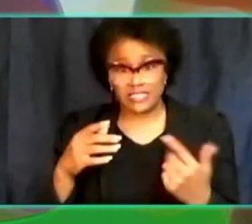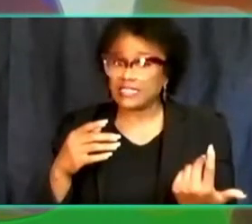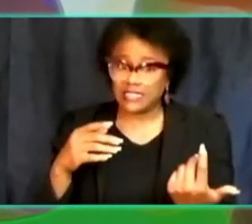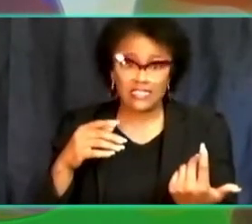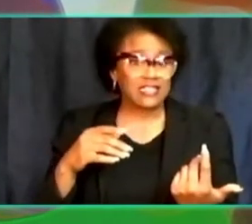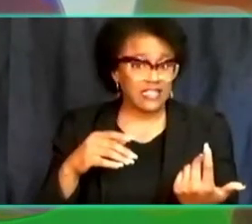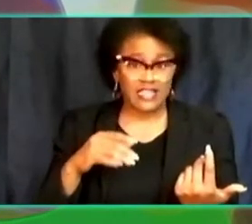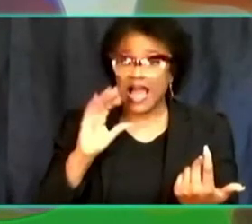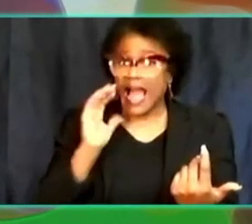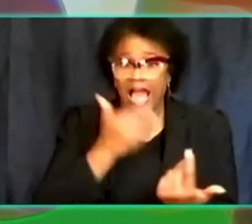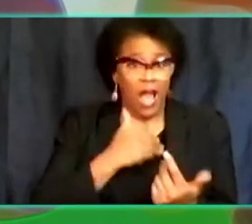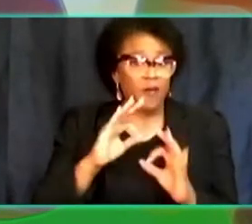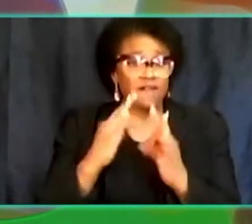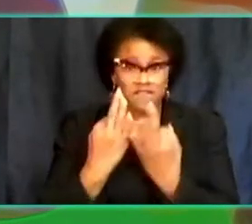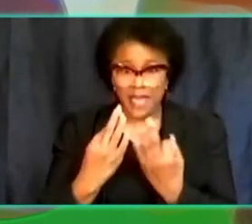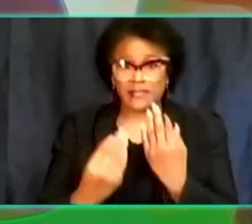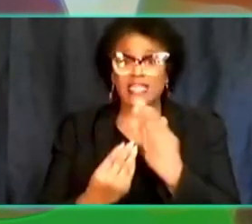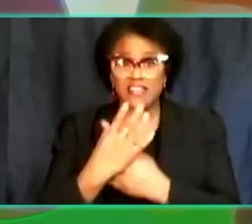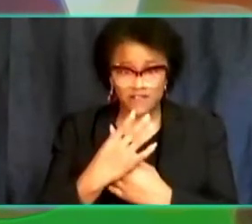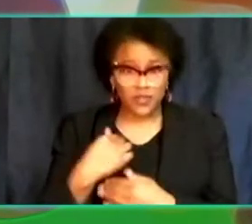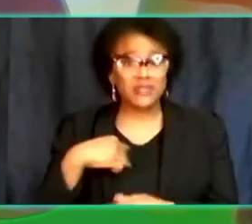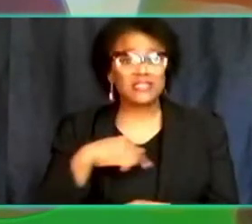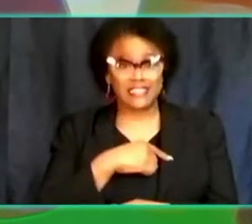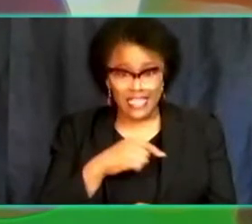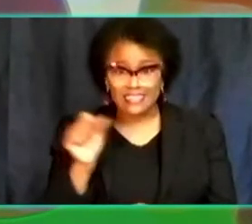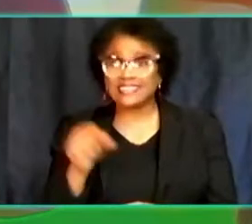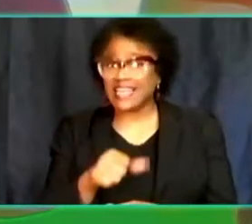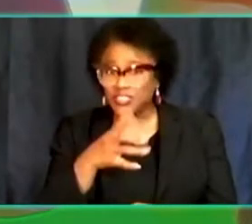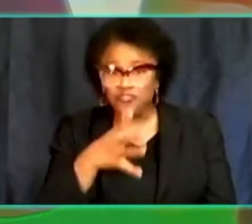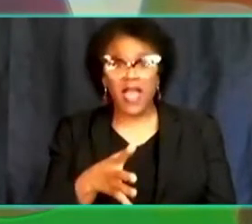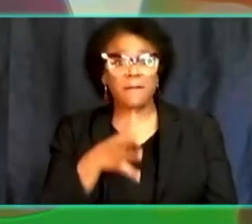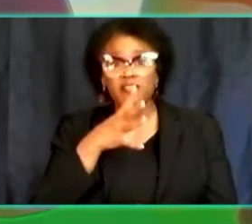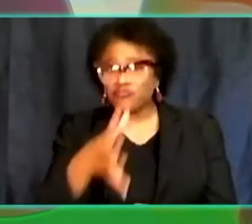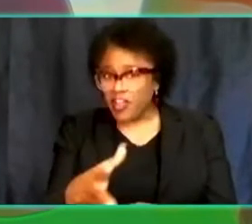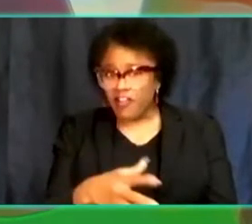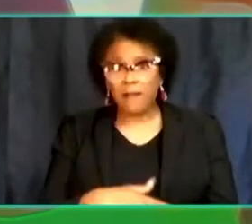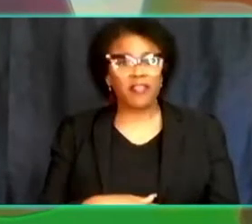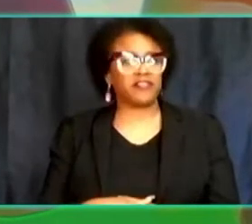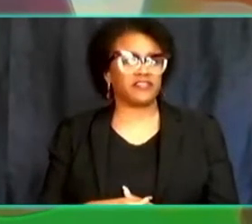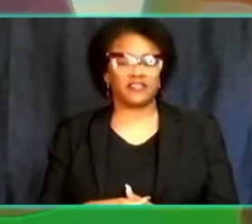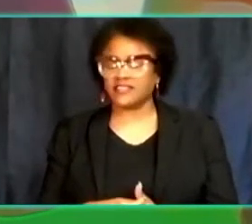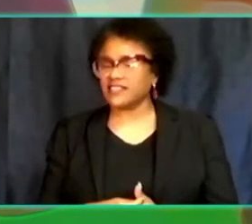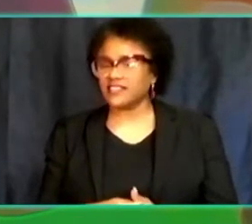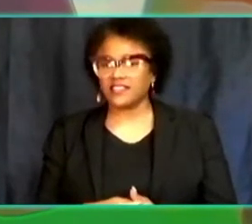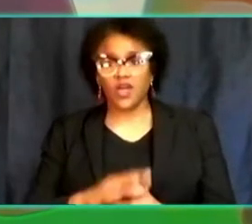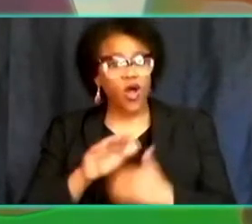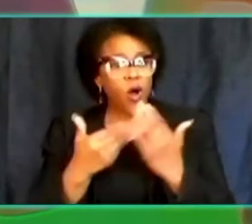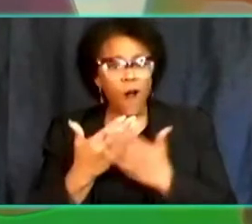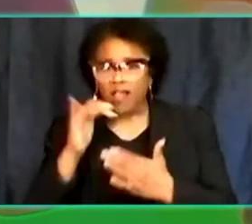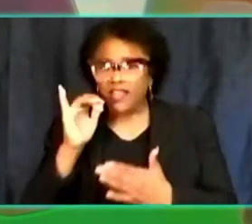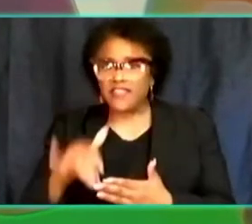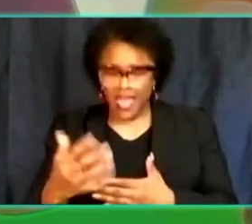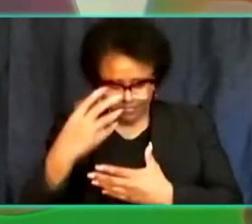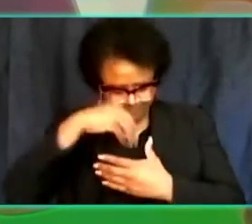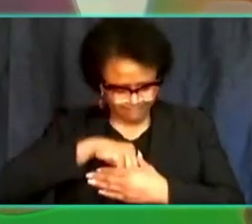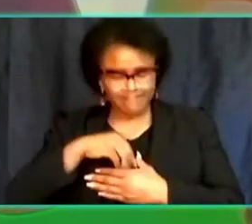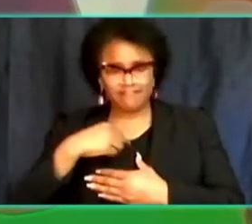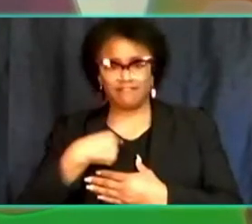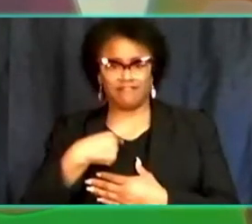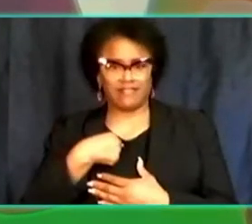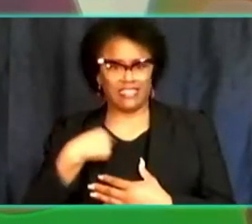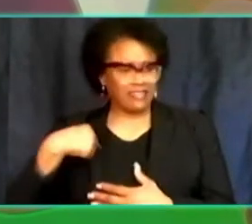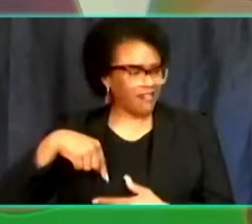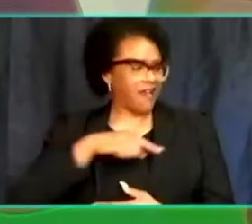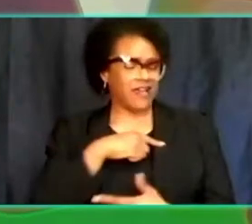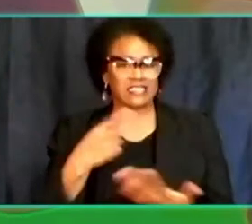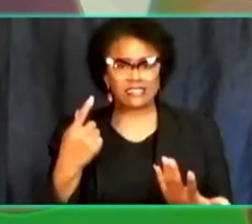our family influences us. Yeah. Grandmothers and great grandmothers. Yeah. So all that lives in us is what I want to say. Like, I